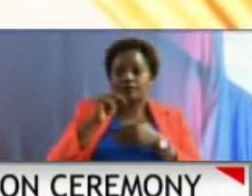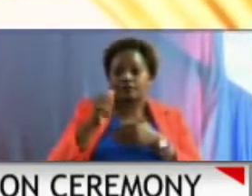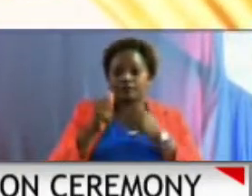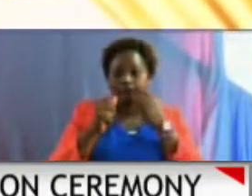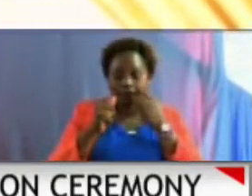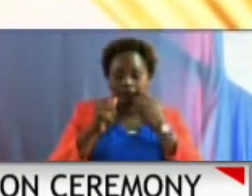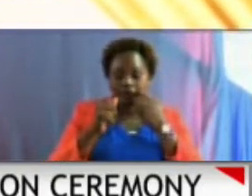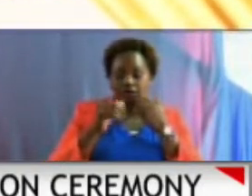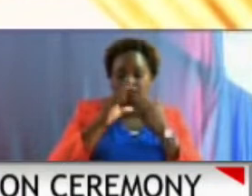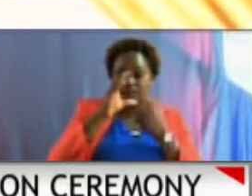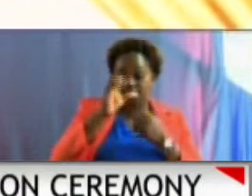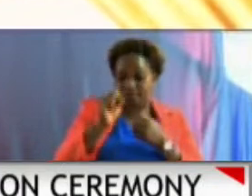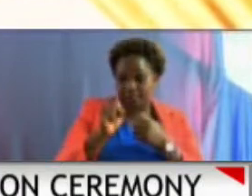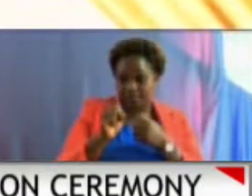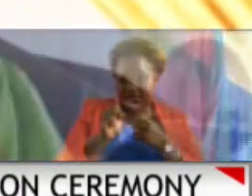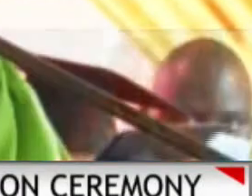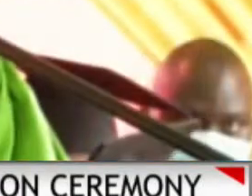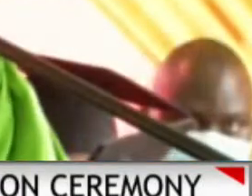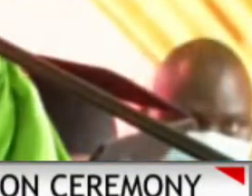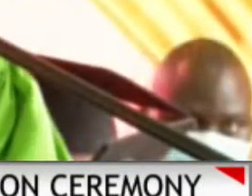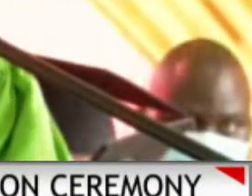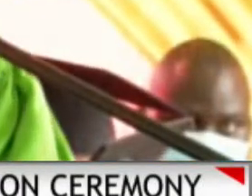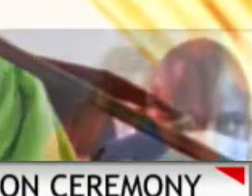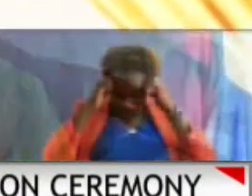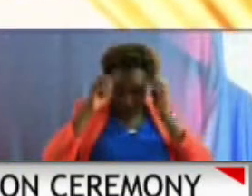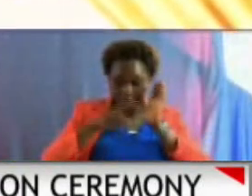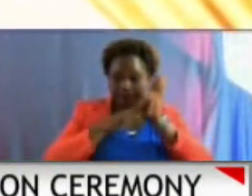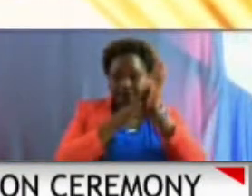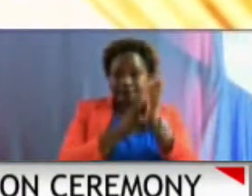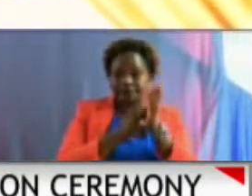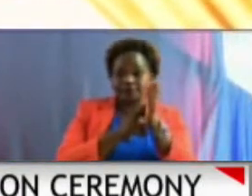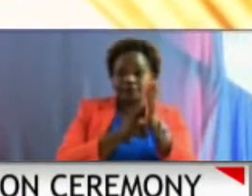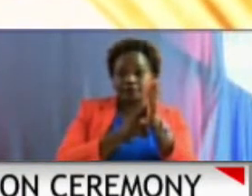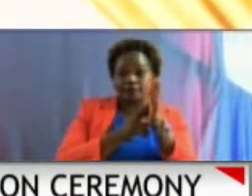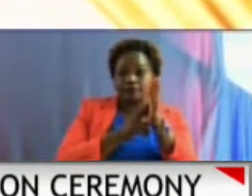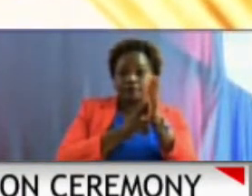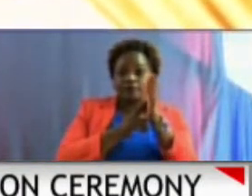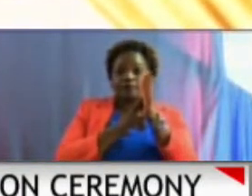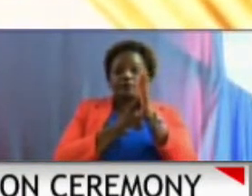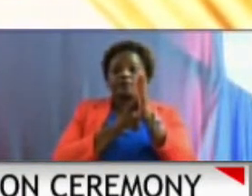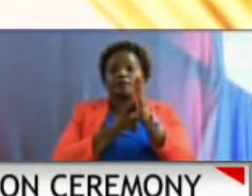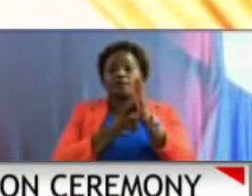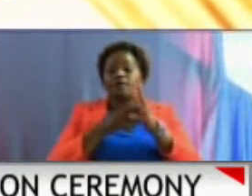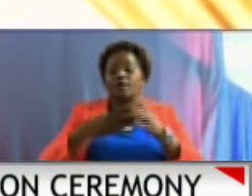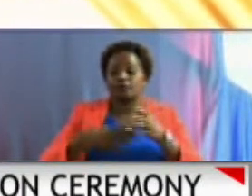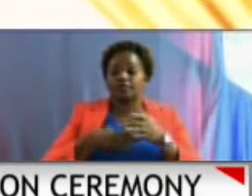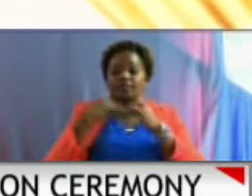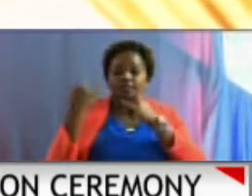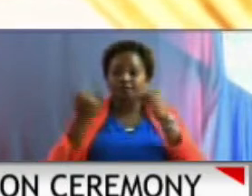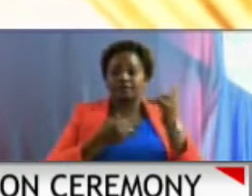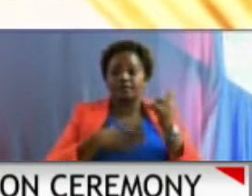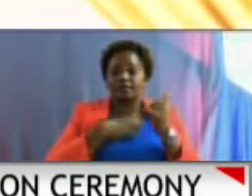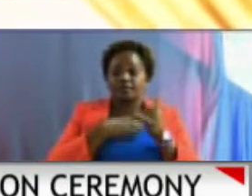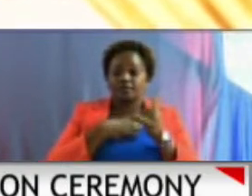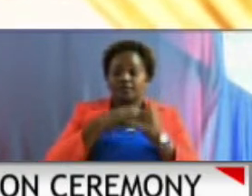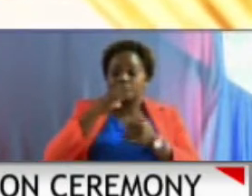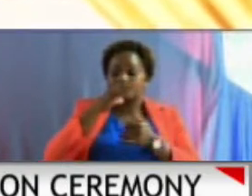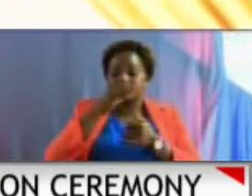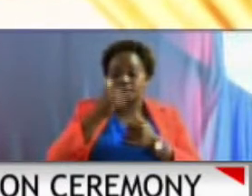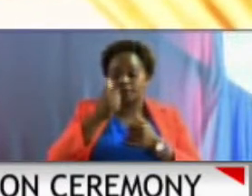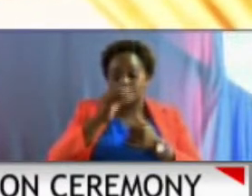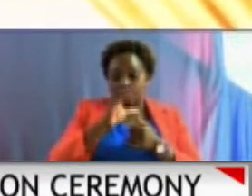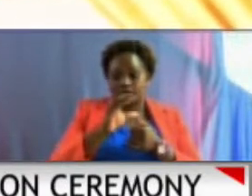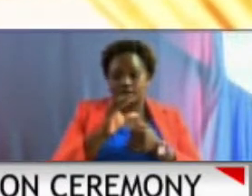the Cabinet Secretary, Ministry of Education, represented here by our chief guest, the Administrative